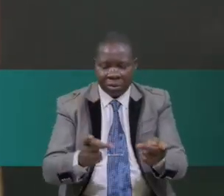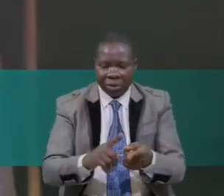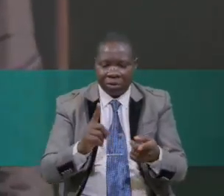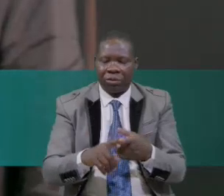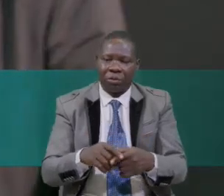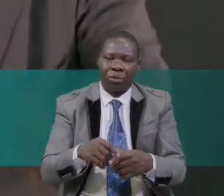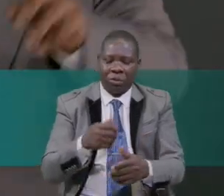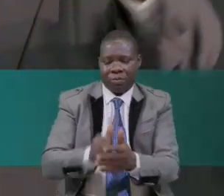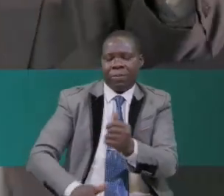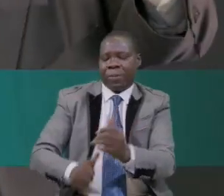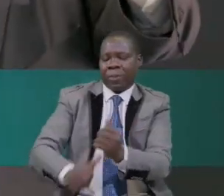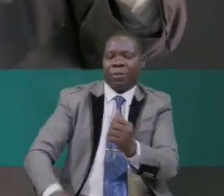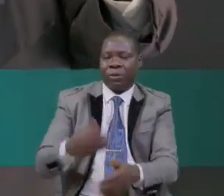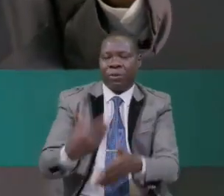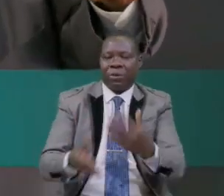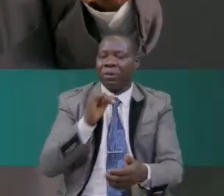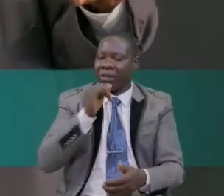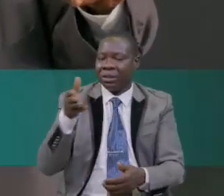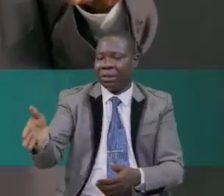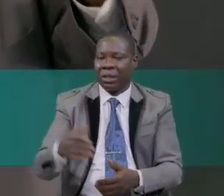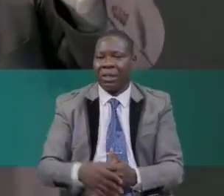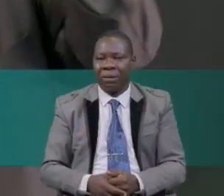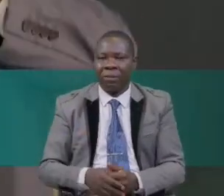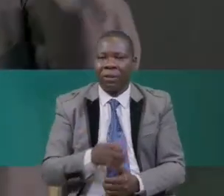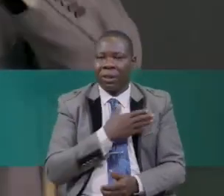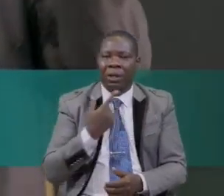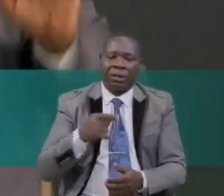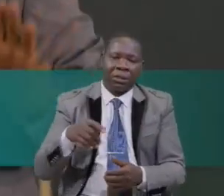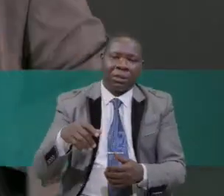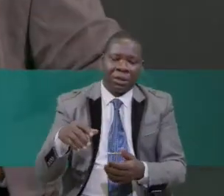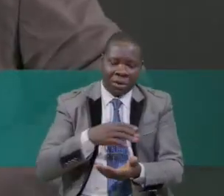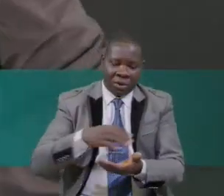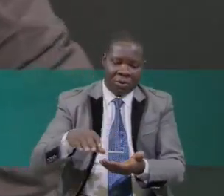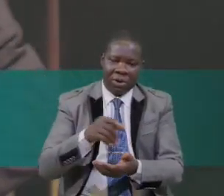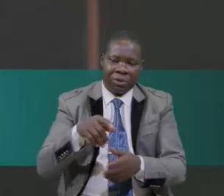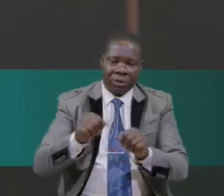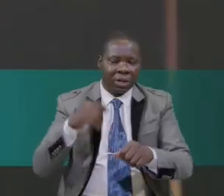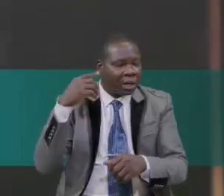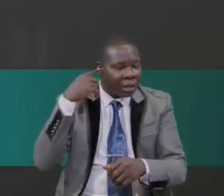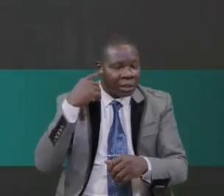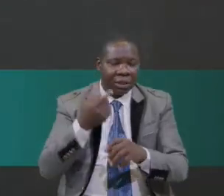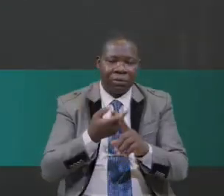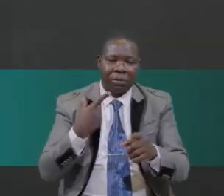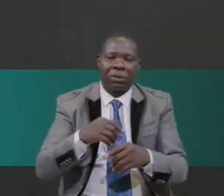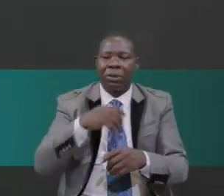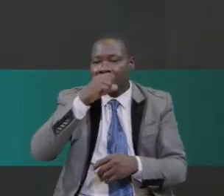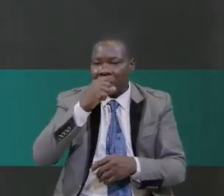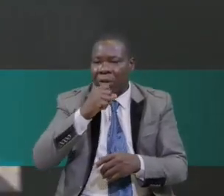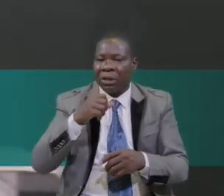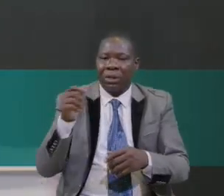there. And the choir, I could hear them from the microphone. They were already singing, today, day of